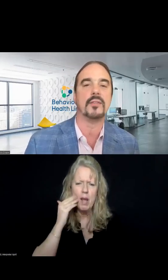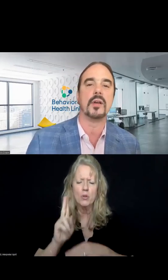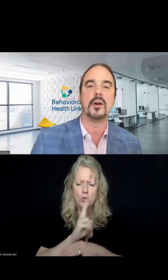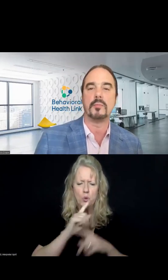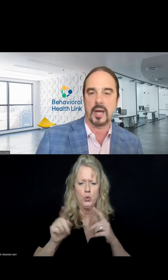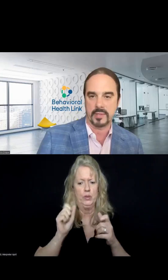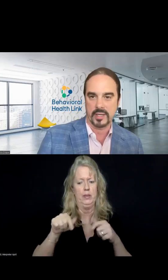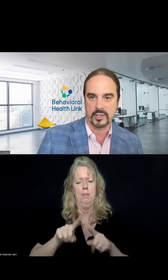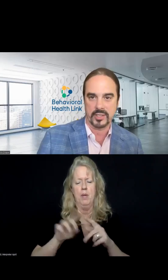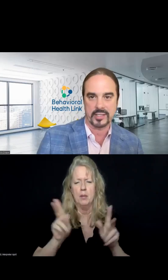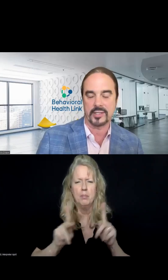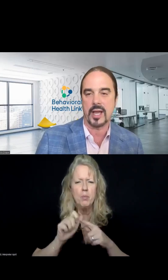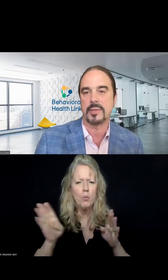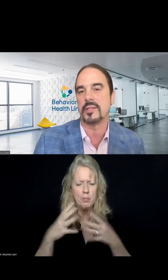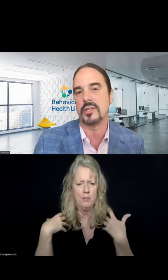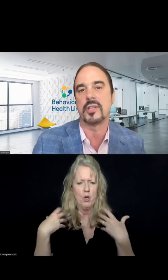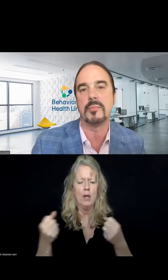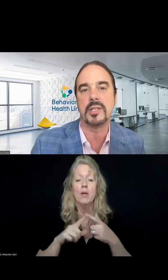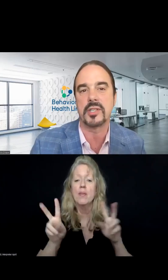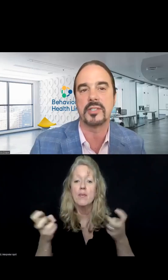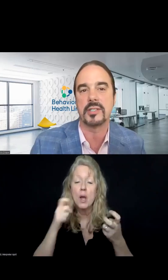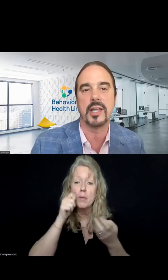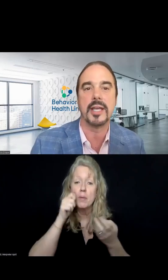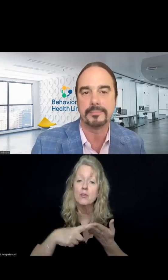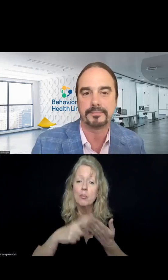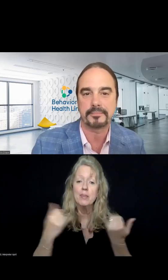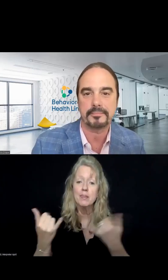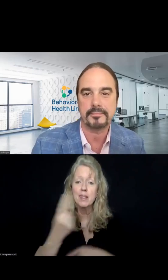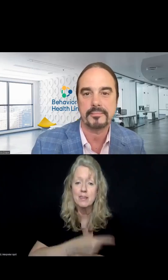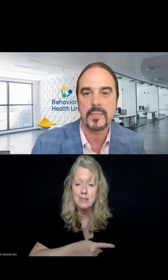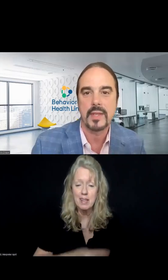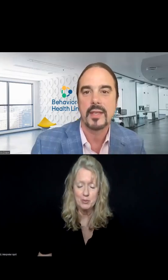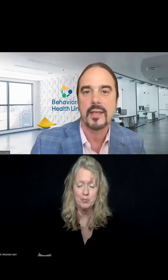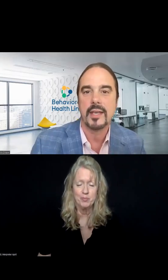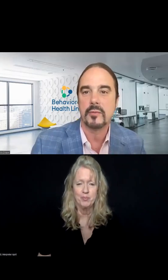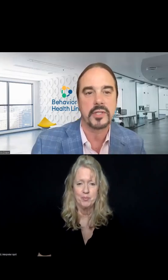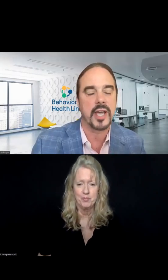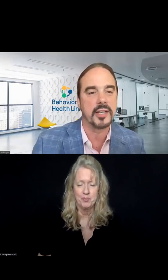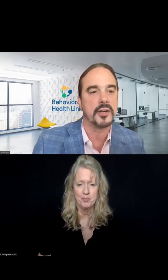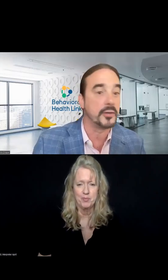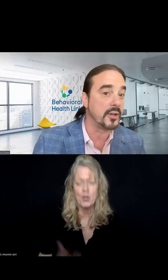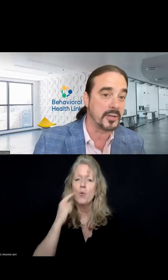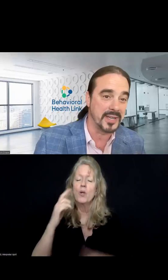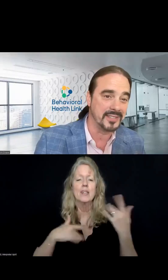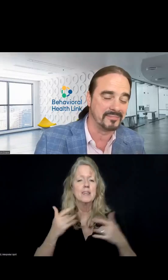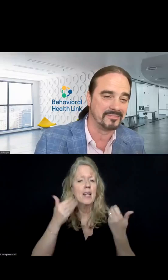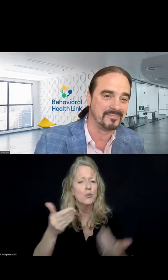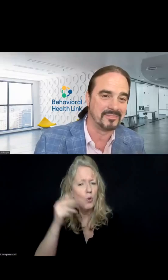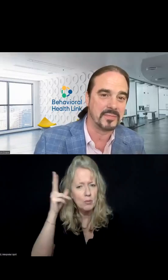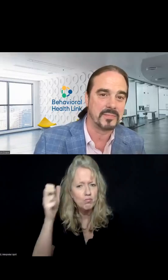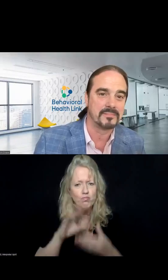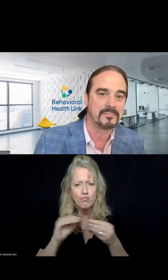among behavioral health populations. That's the topic that she's going to be discussing today, and we're excited to hear her talk about